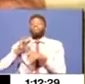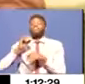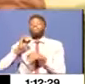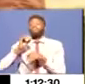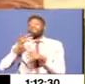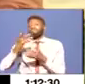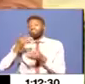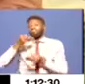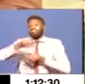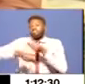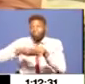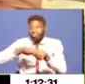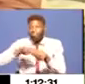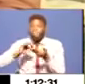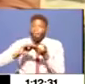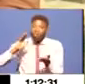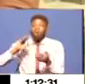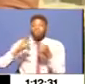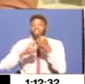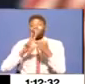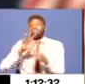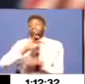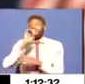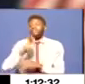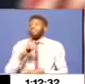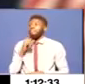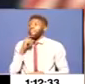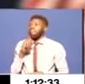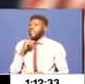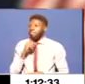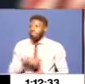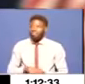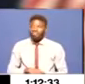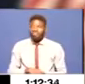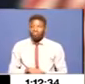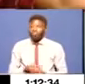Notable international figures that have suffered the condition include